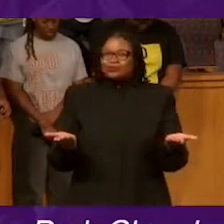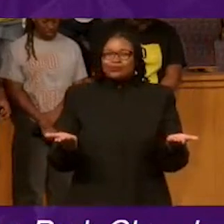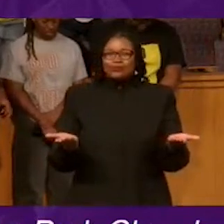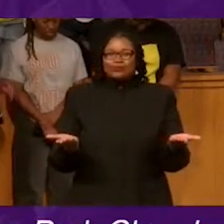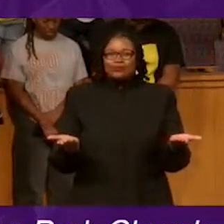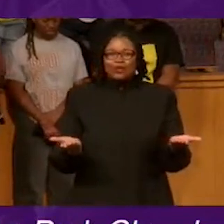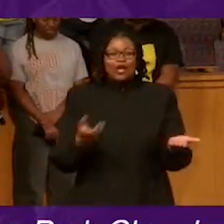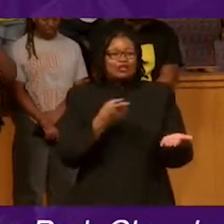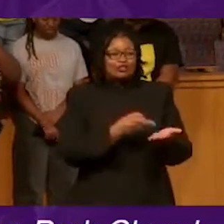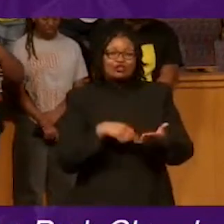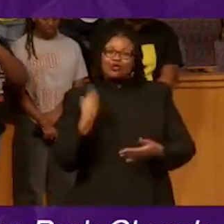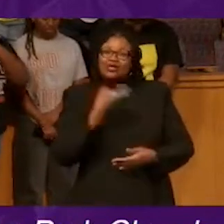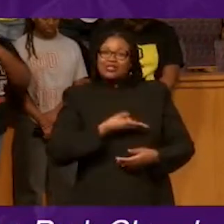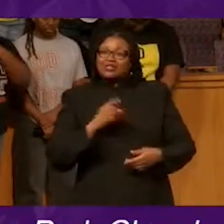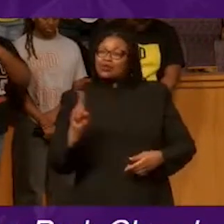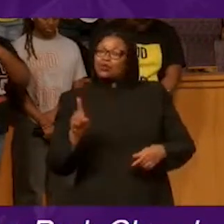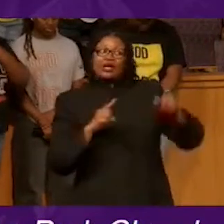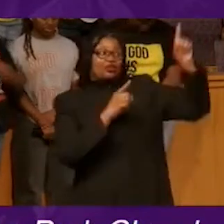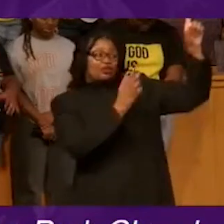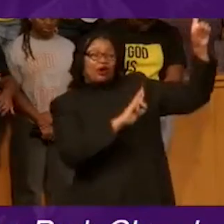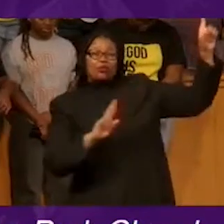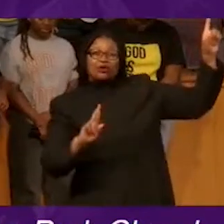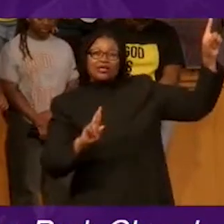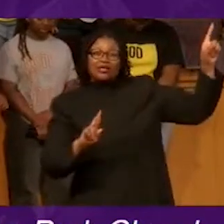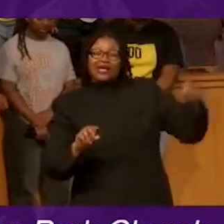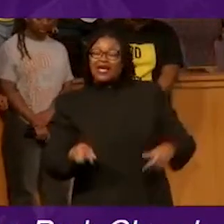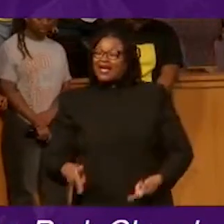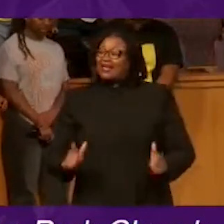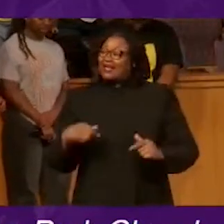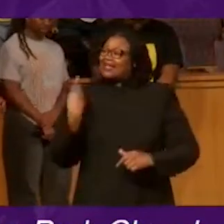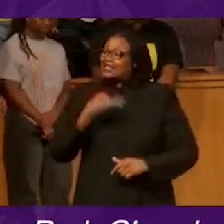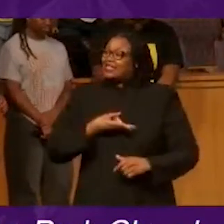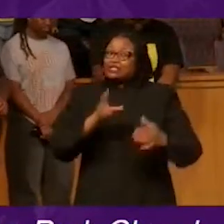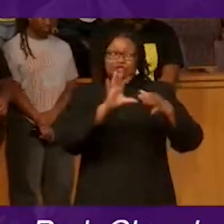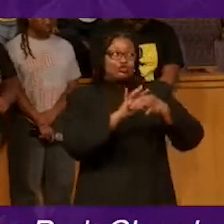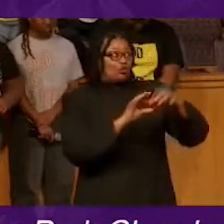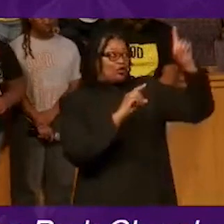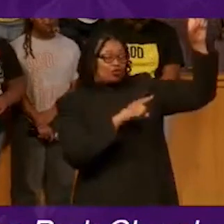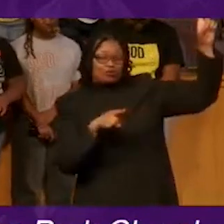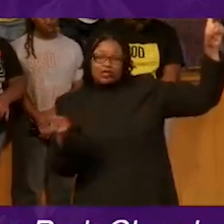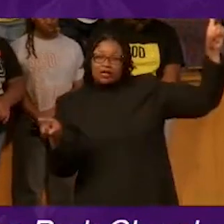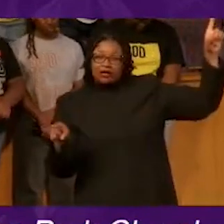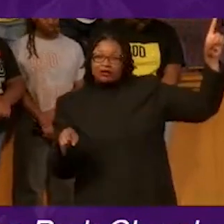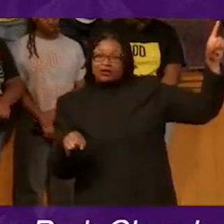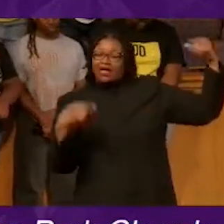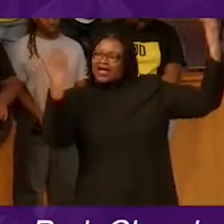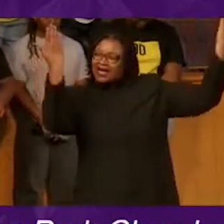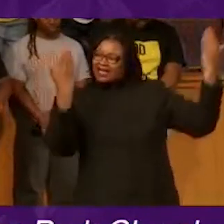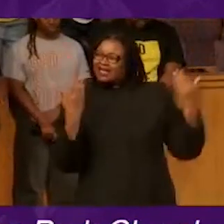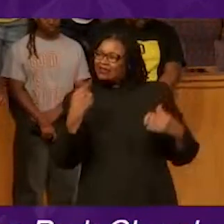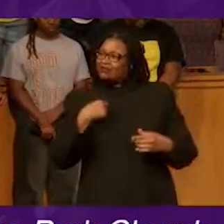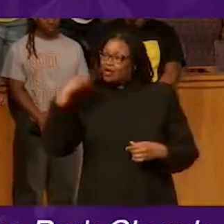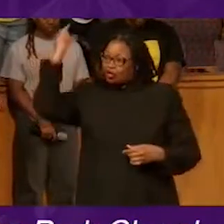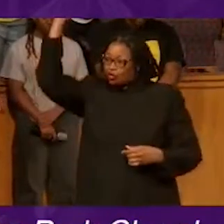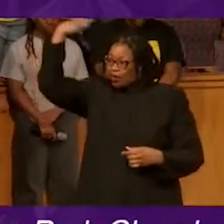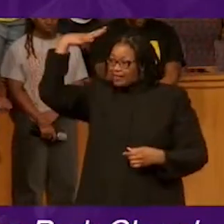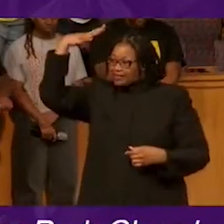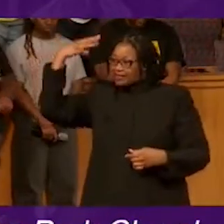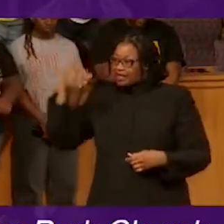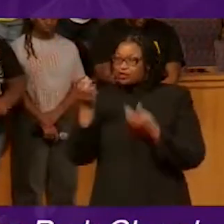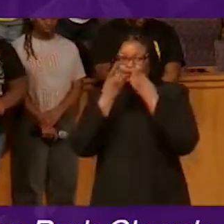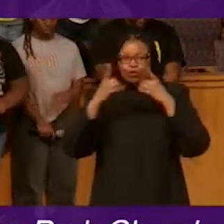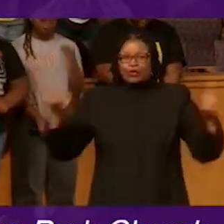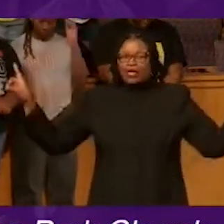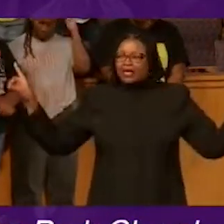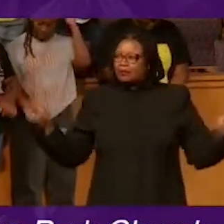Show me where you're working. Let me join you there. And give me grace to proclaim your word.